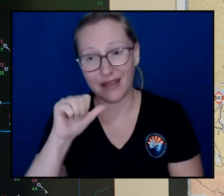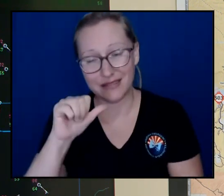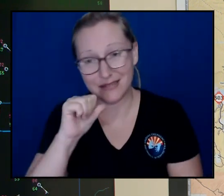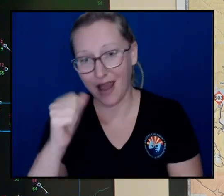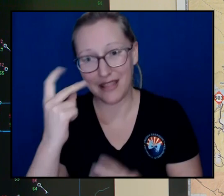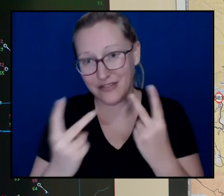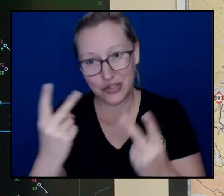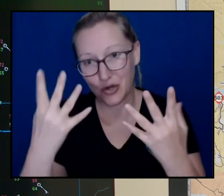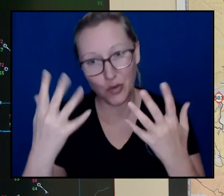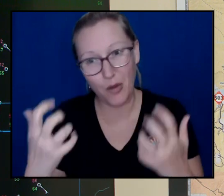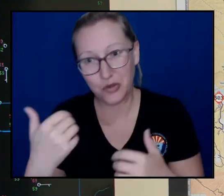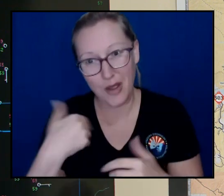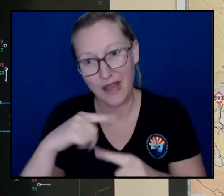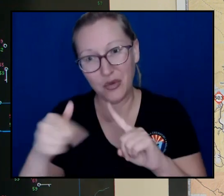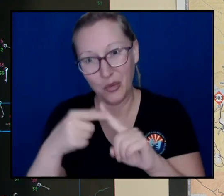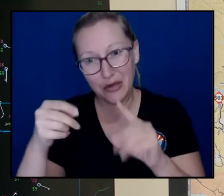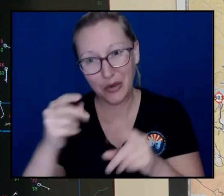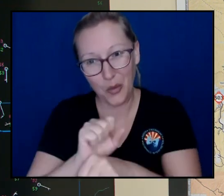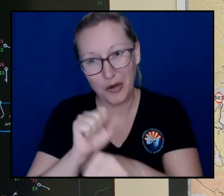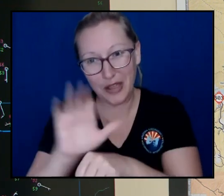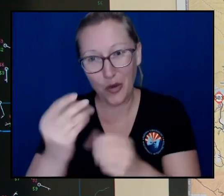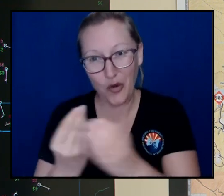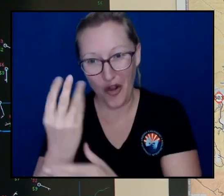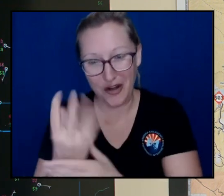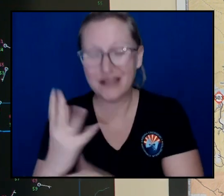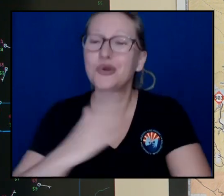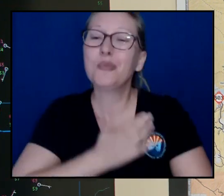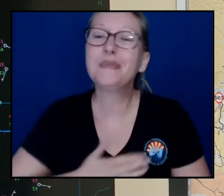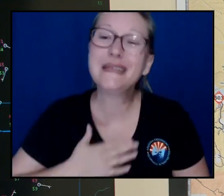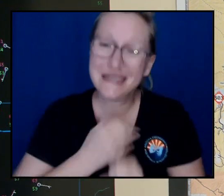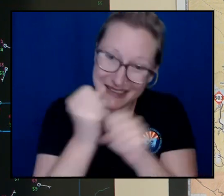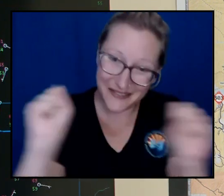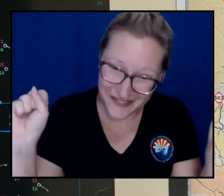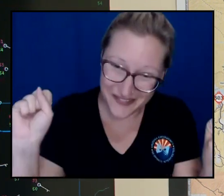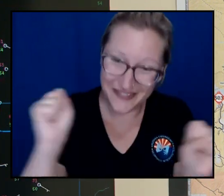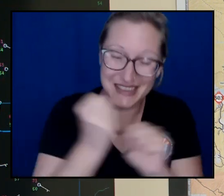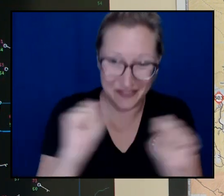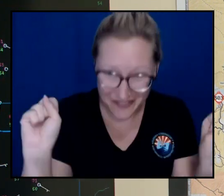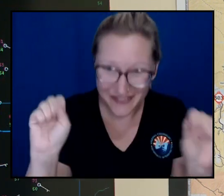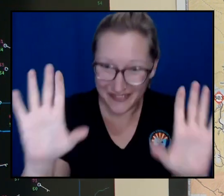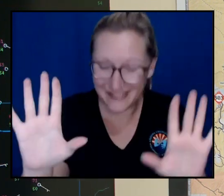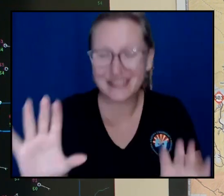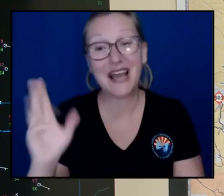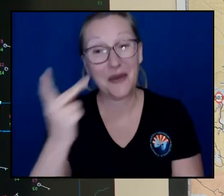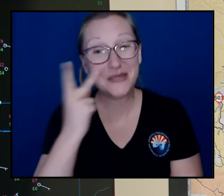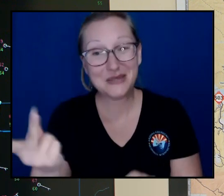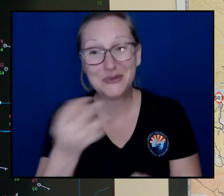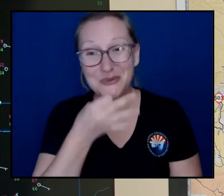your garden. So please, please be safe out there, and I will see you again soon.